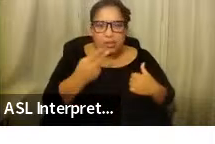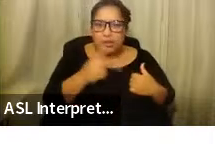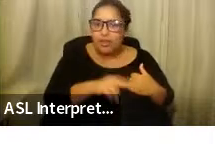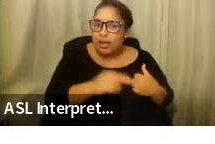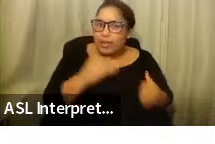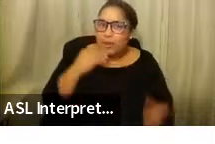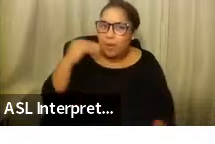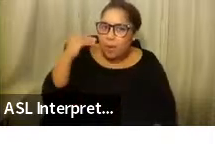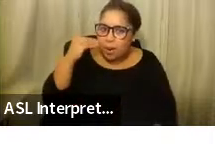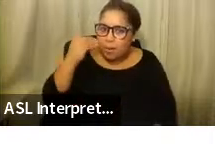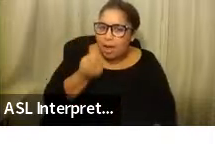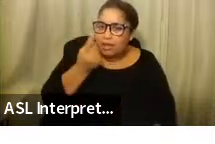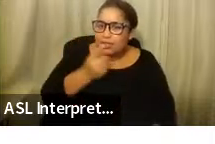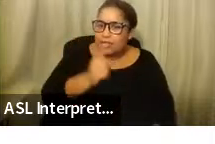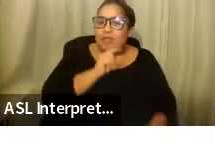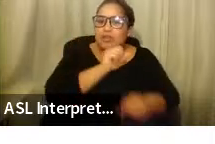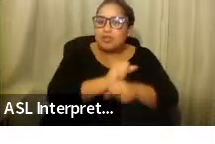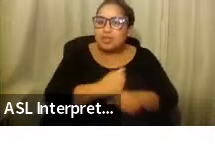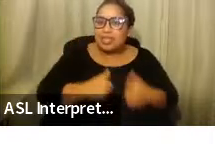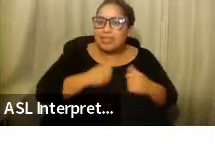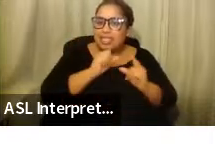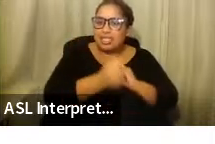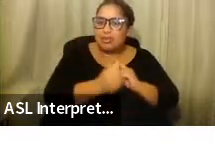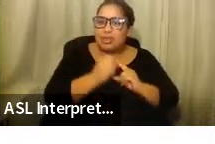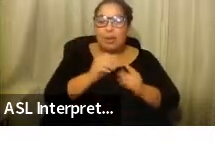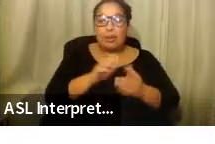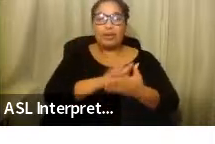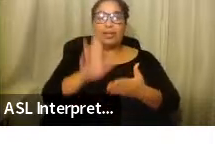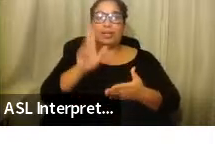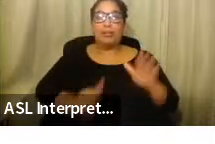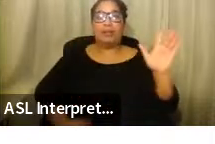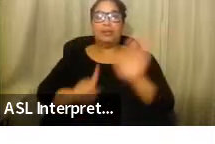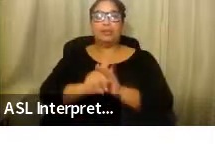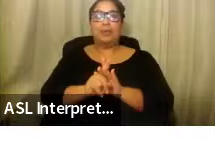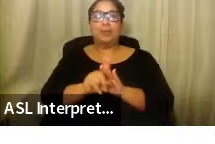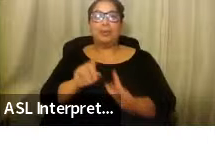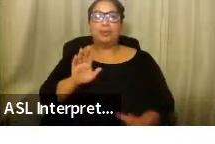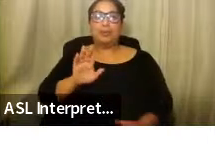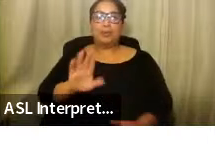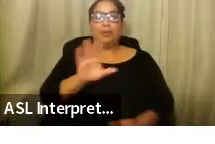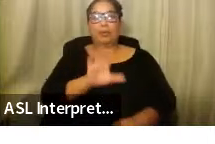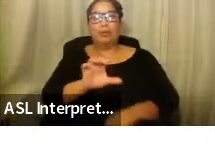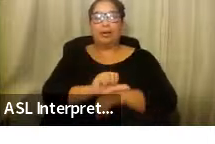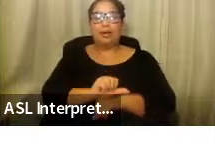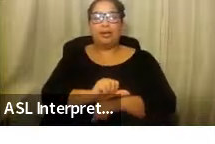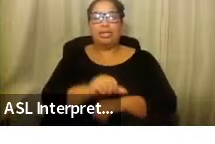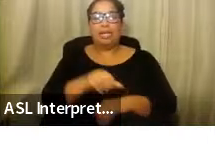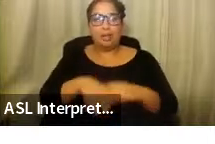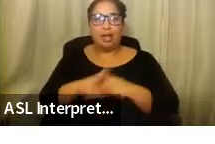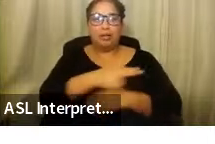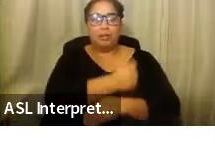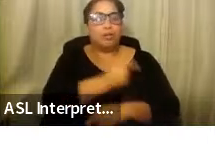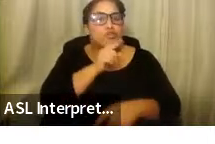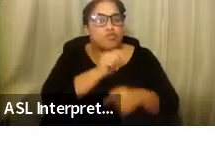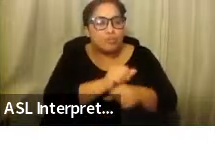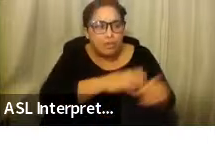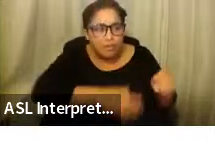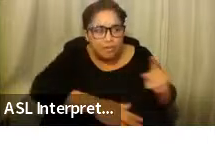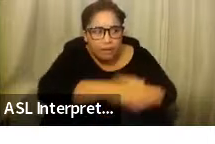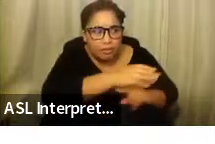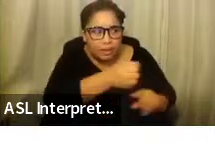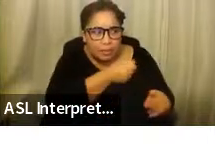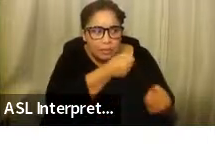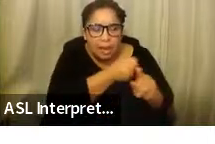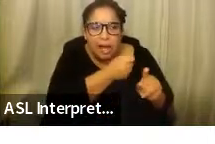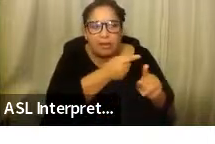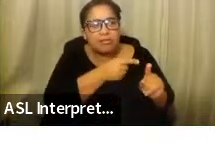really understand how they're living, and not when they're cleaned up and they come into the hospital, what their environment and the impacts on